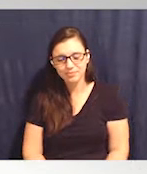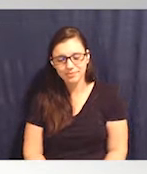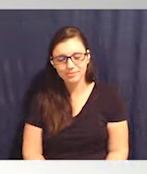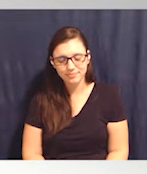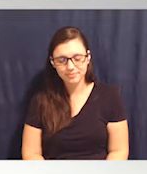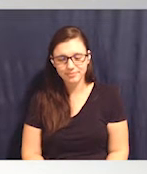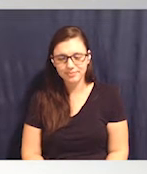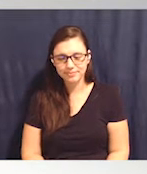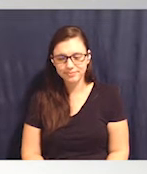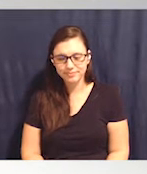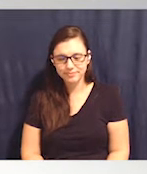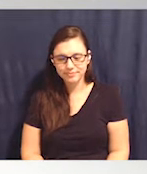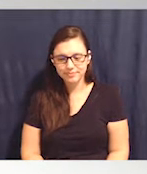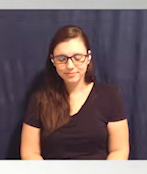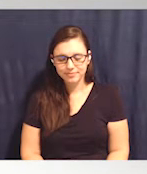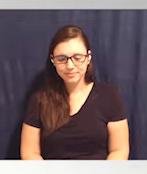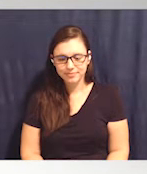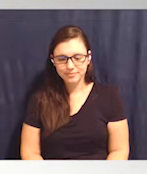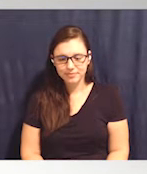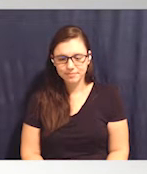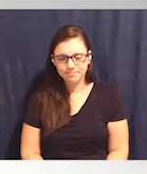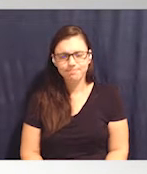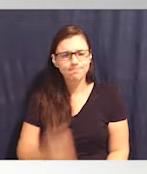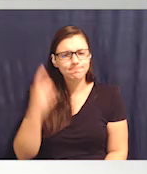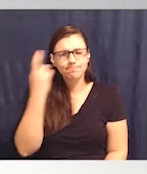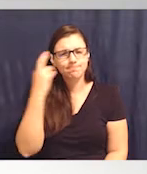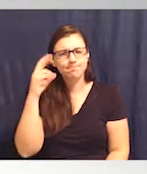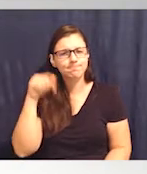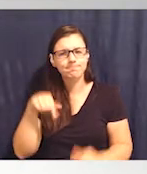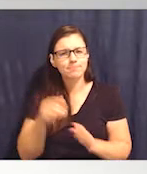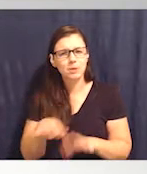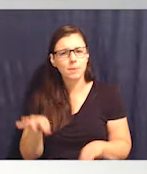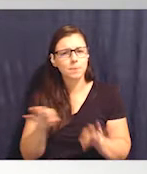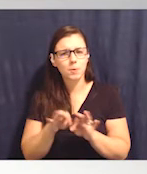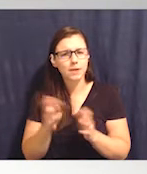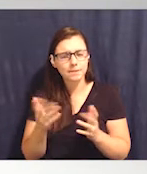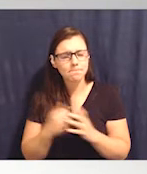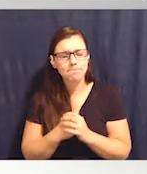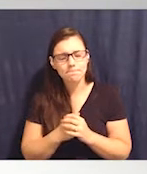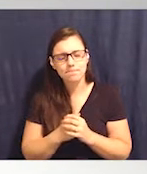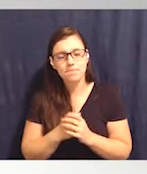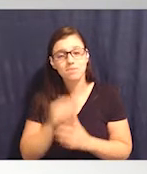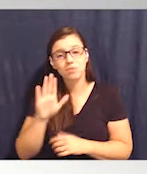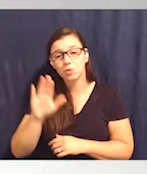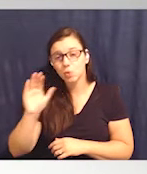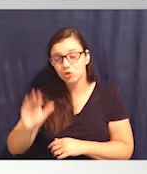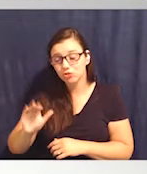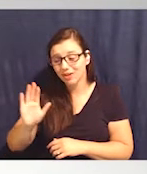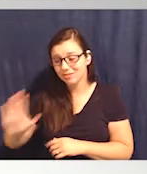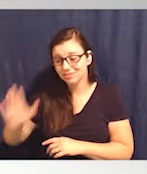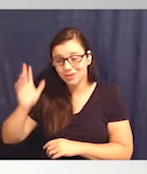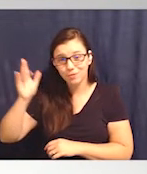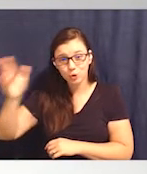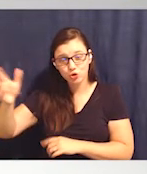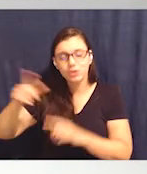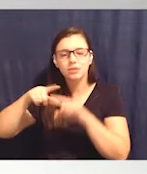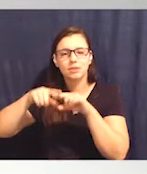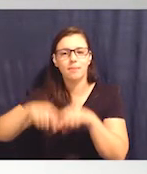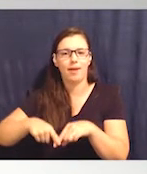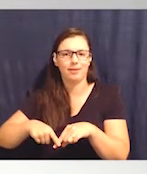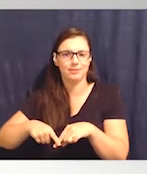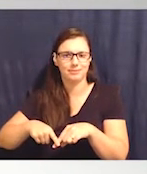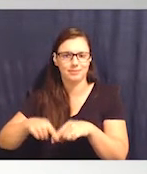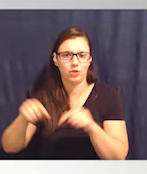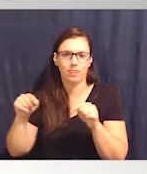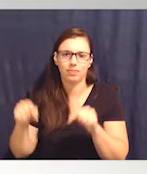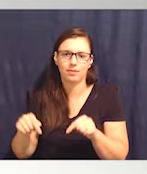So why is this important? First off, your child's future depends on it. And I'm going to tell you something. One of the things I run across a lot, I